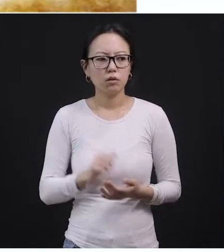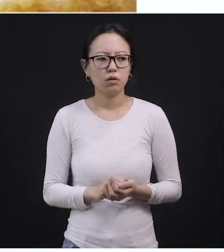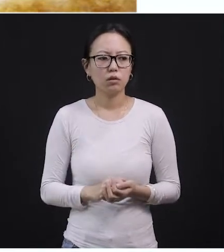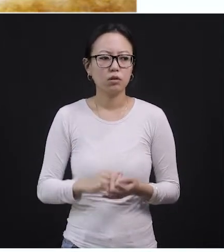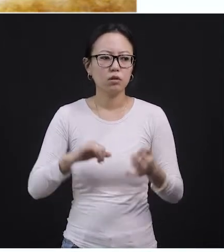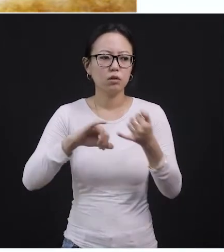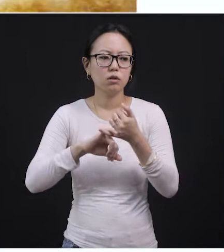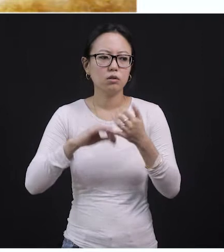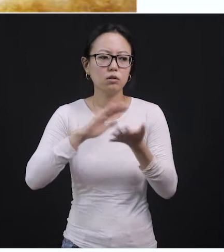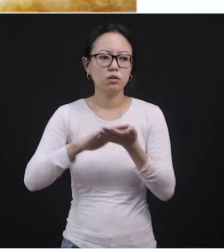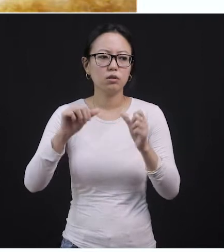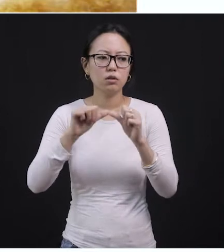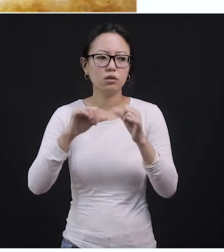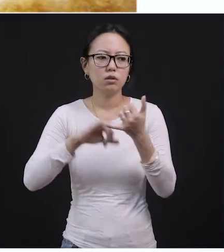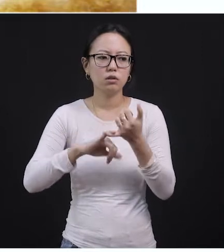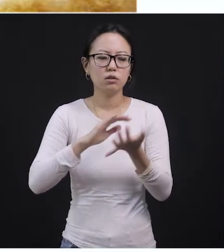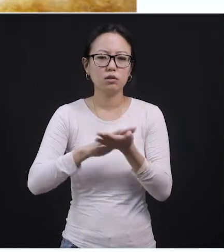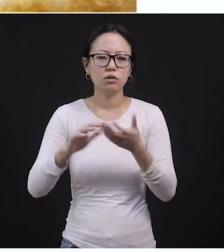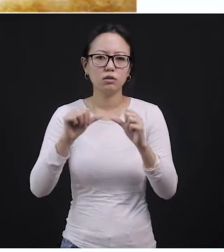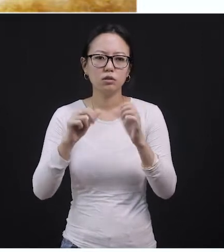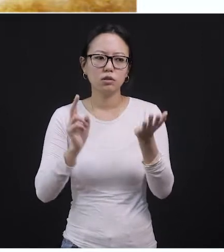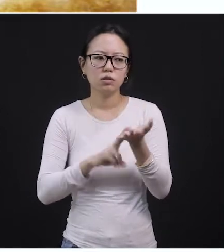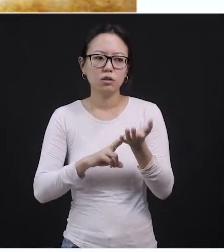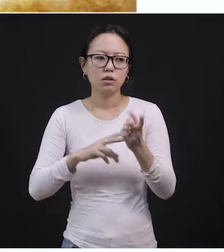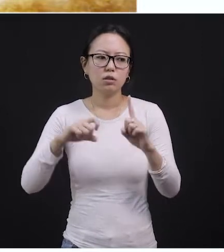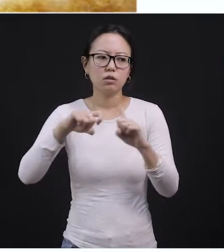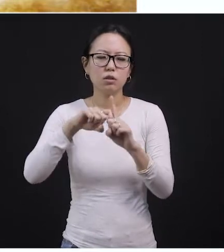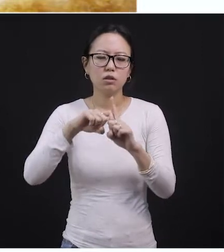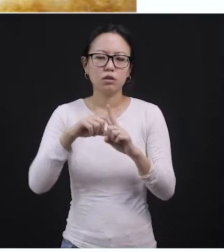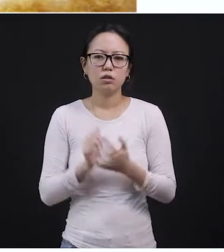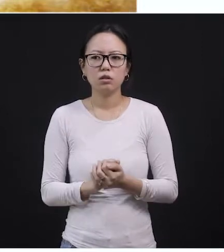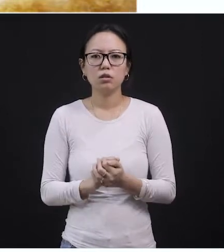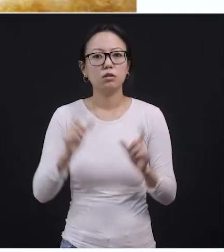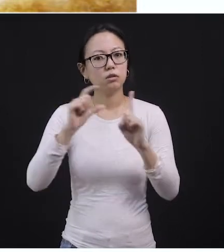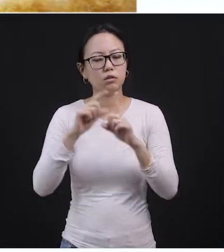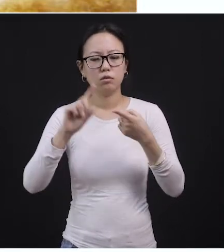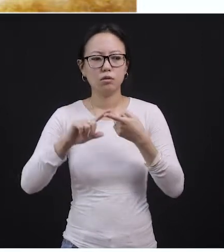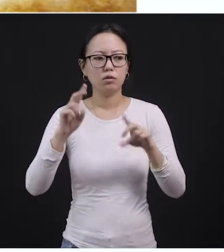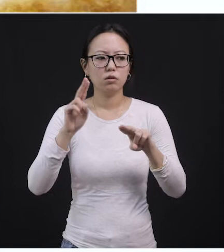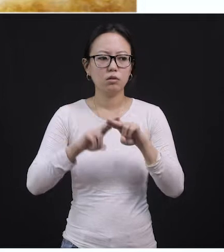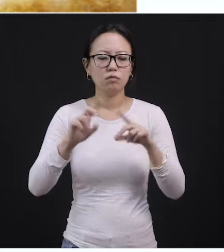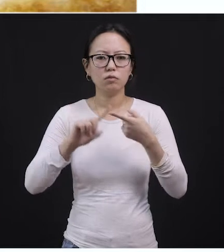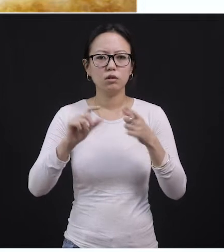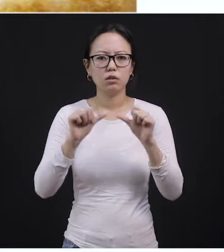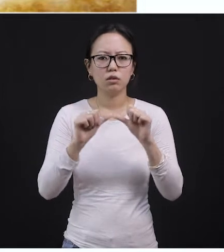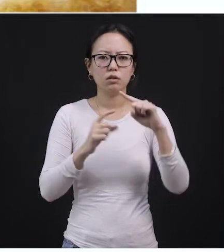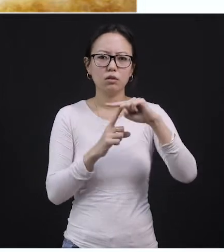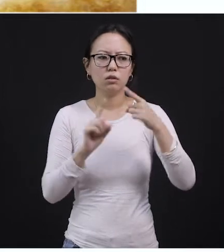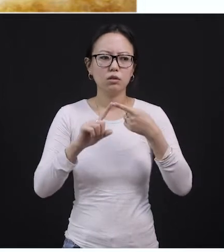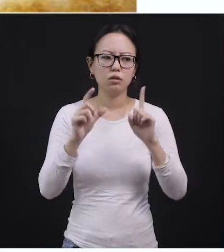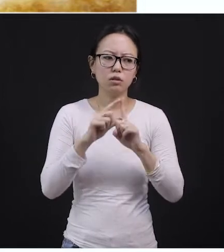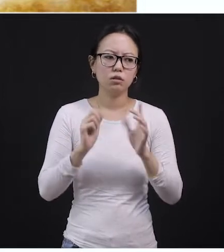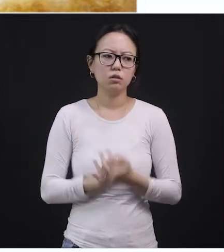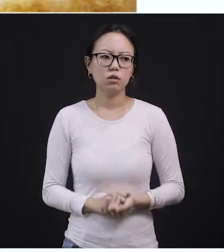of Bengal that time. All right. Now Shashank was also one of the weak rulers, so he was easily able